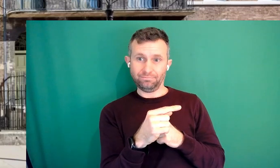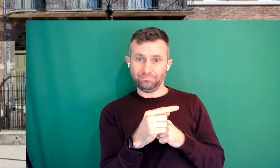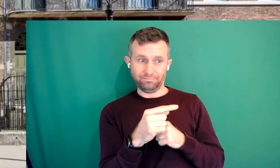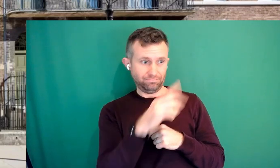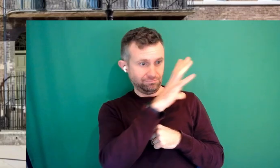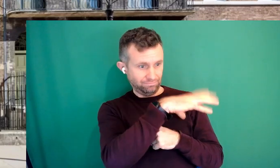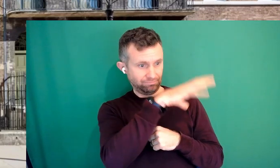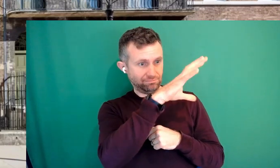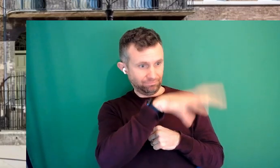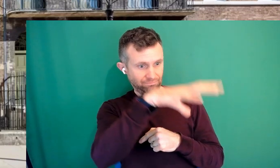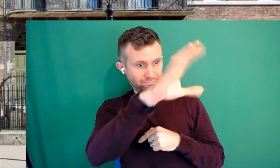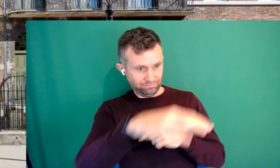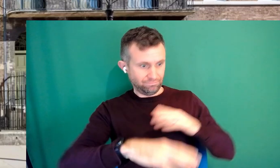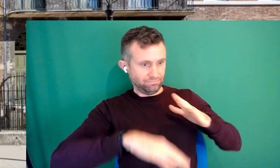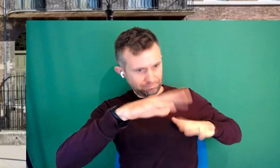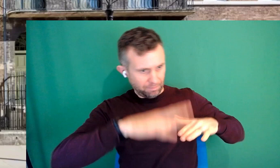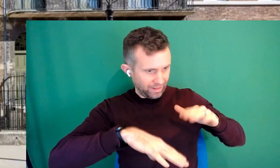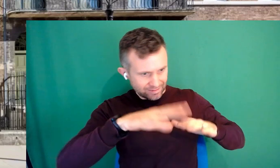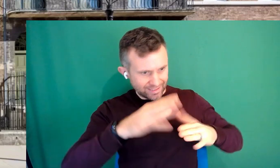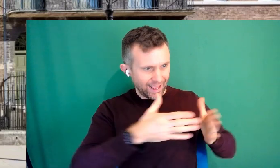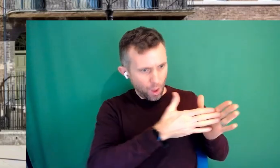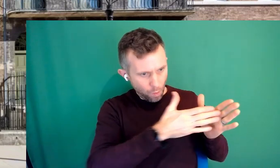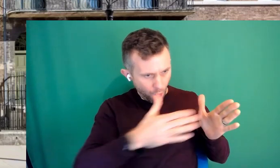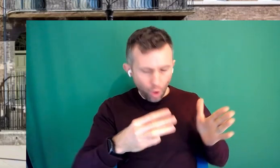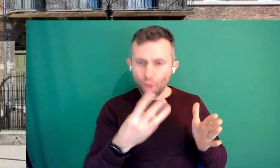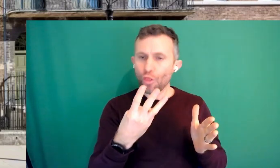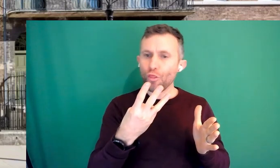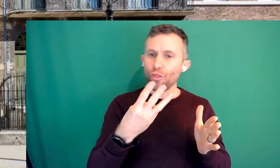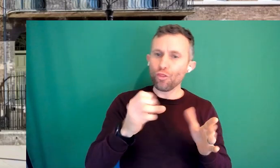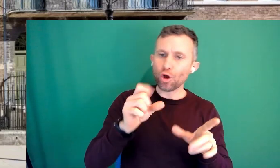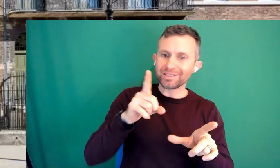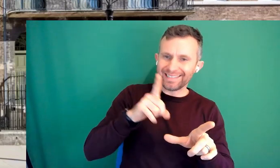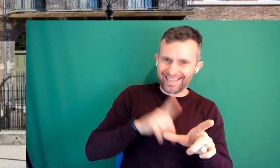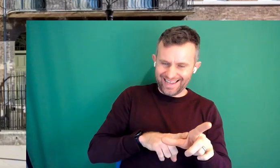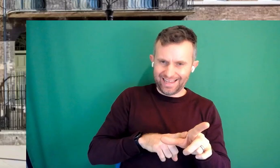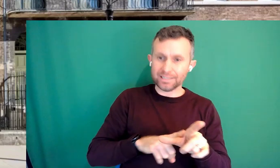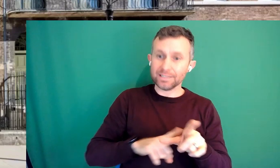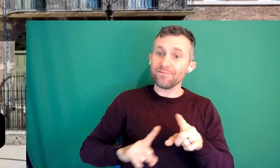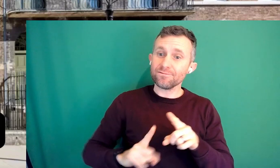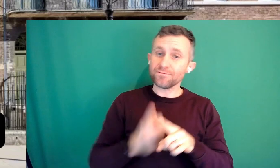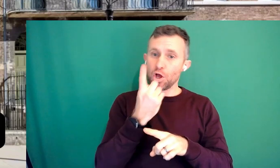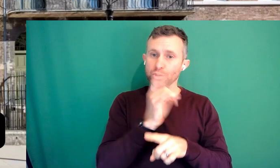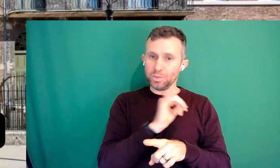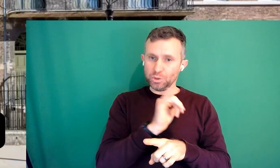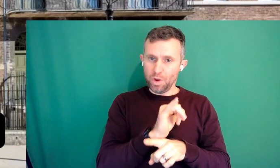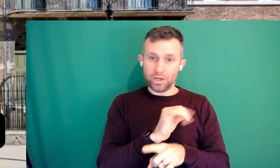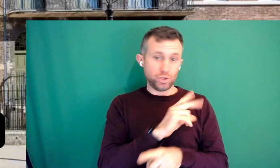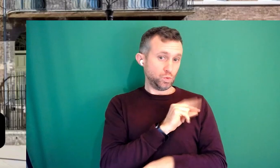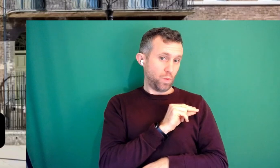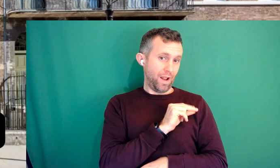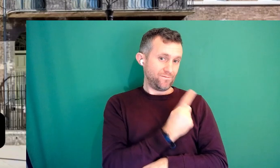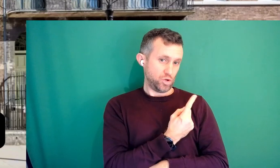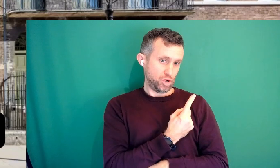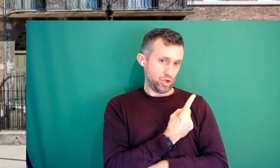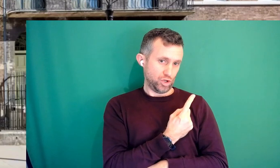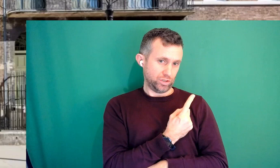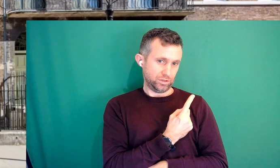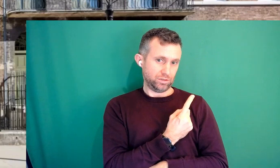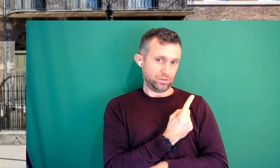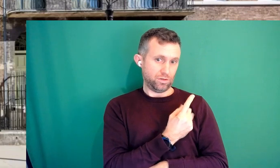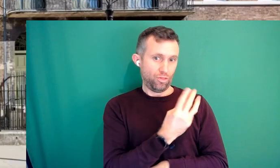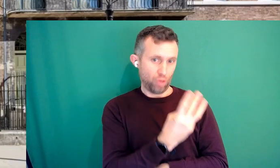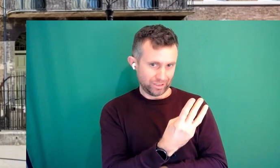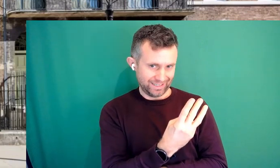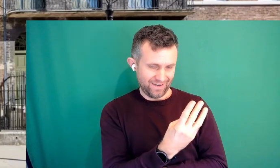number 13 open to the public as possible. The museum was founded on the conditions that it should always be free,